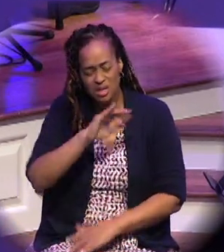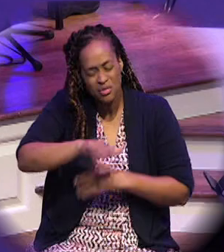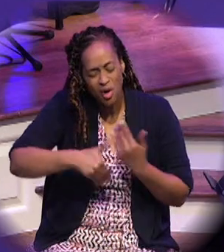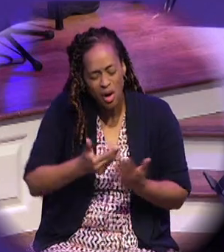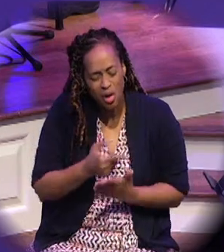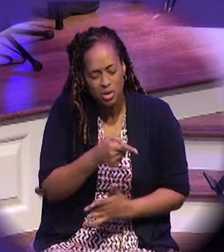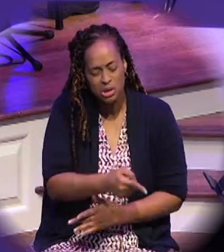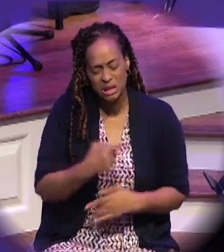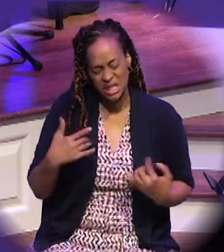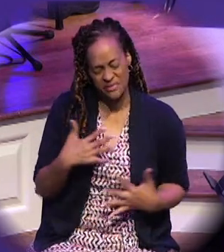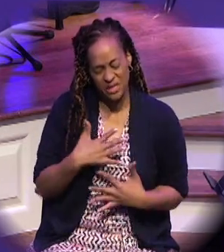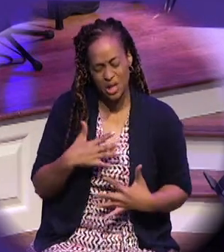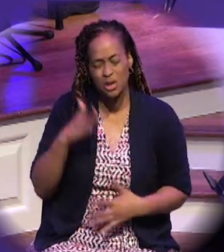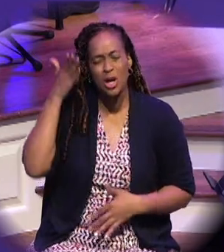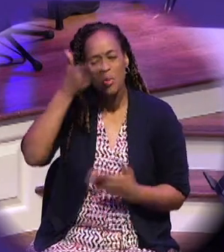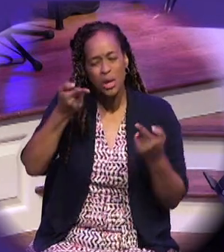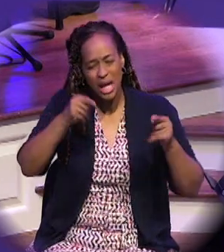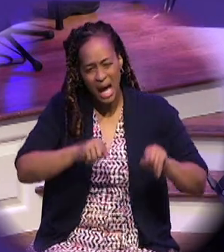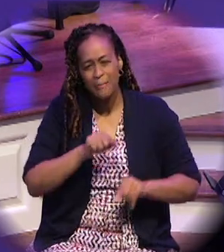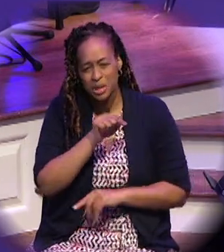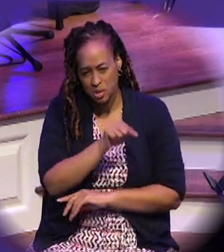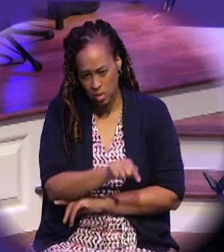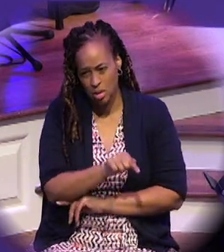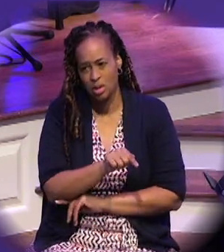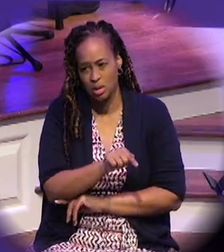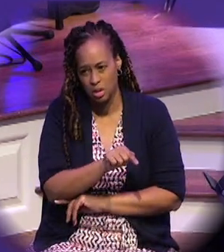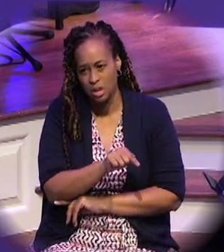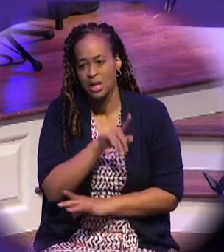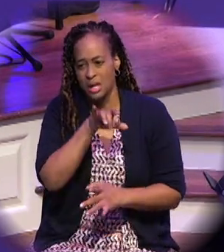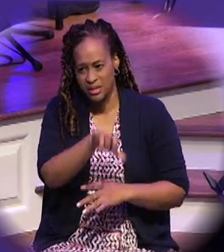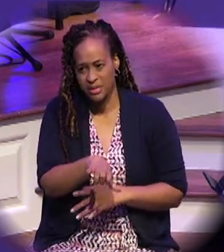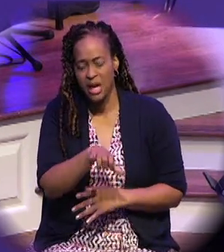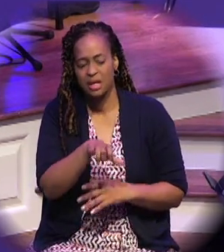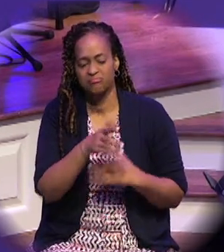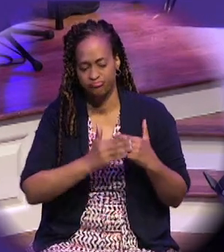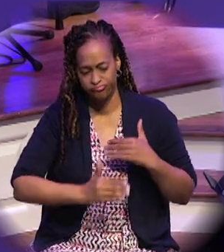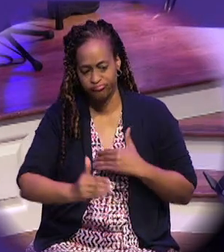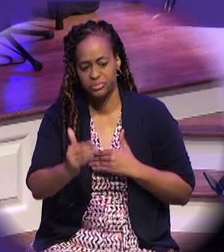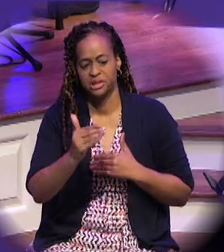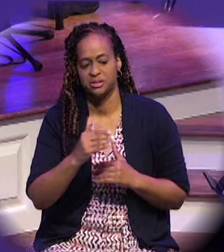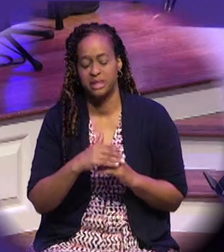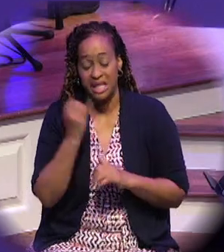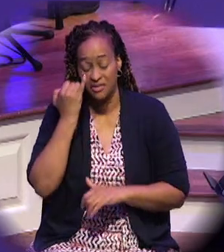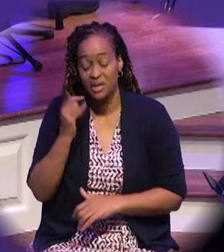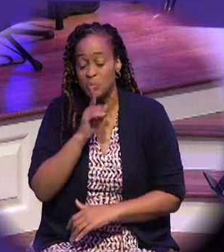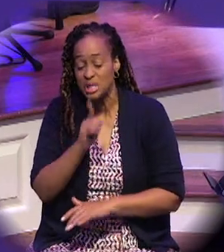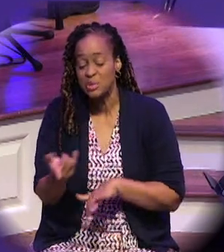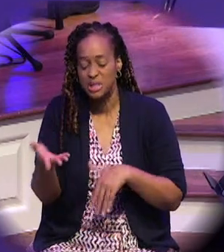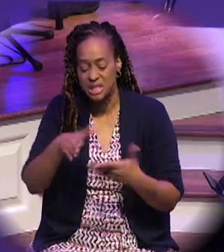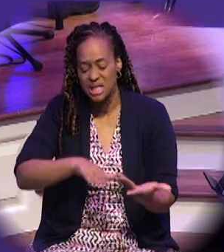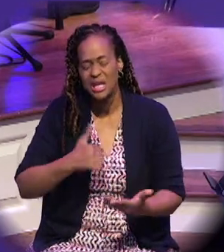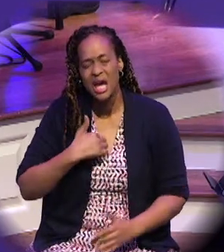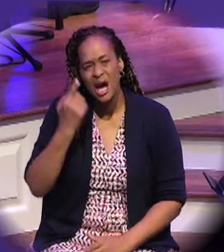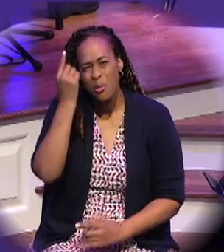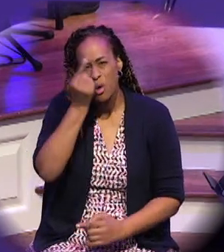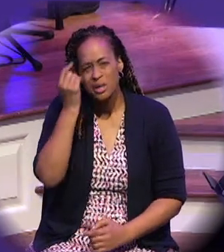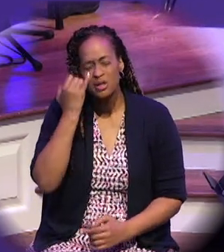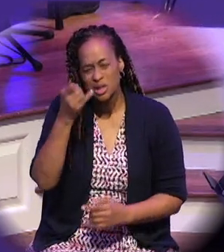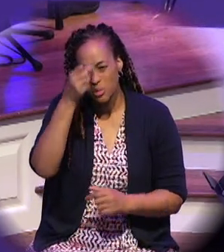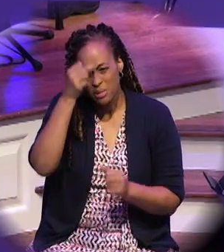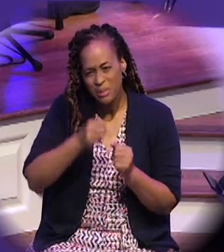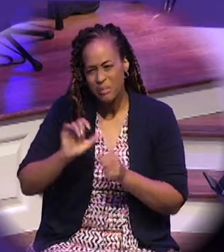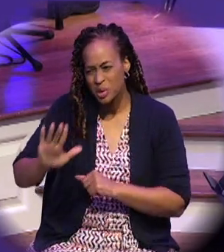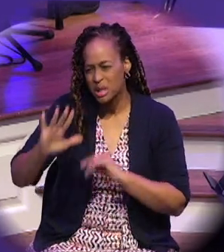she feared that would happen to her now that he was dead. I wonder if she remembered his